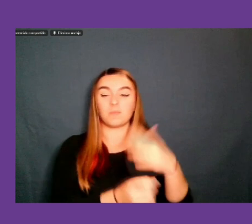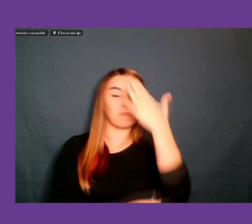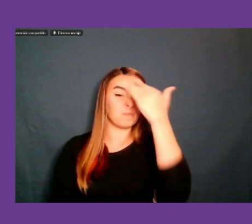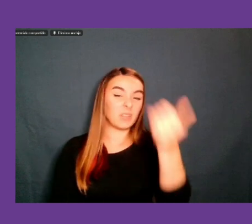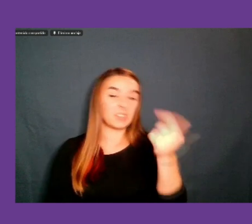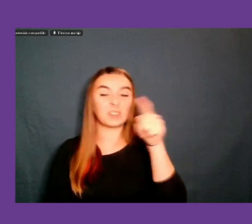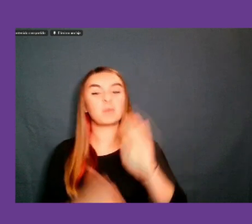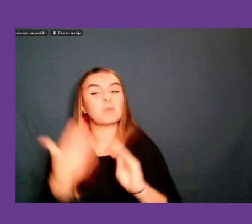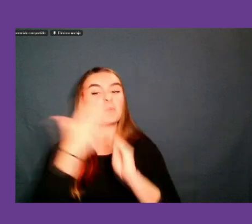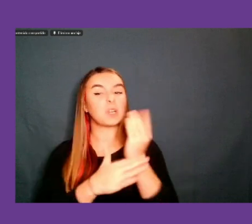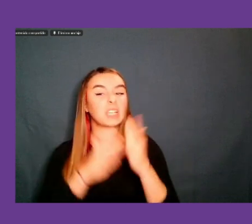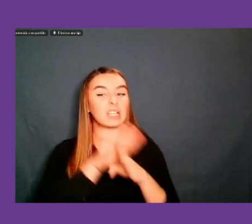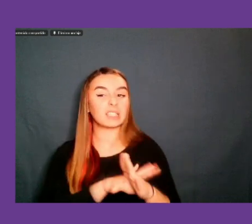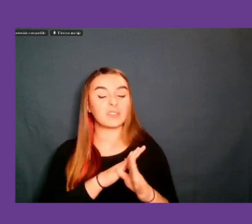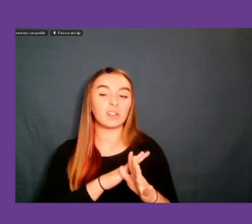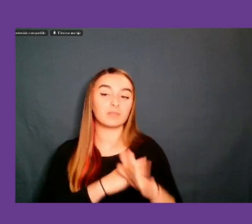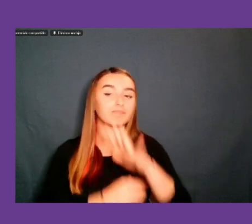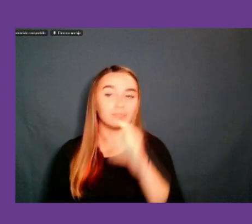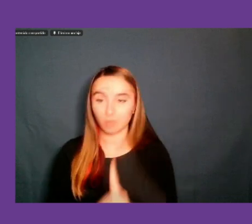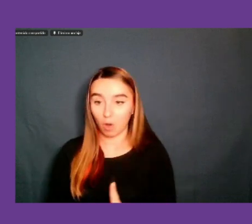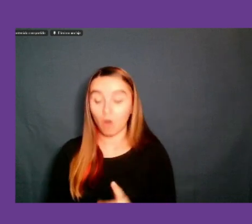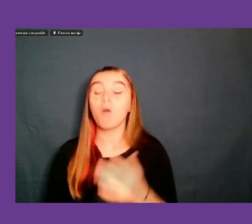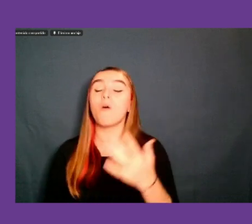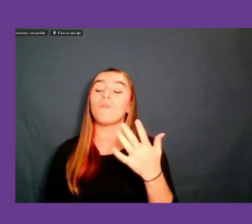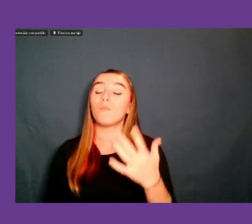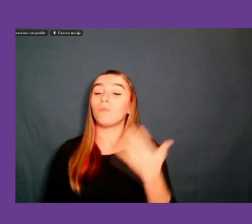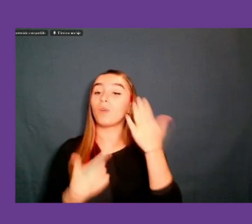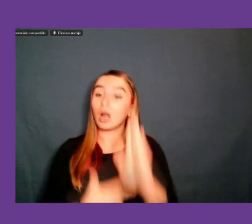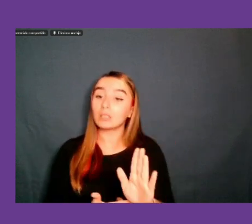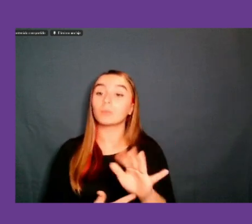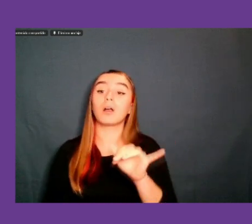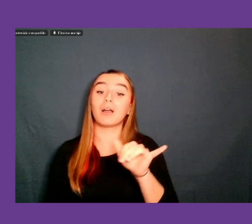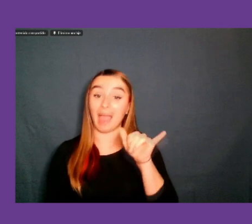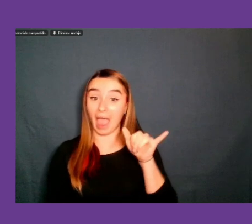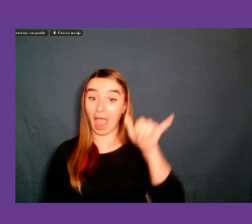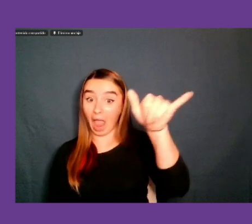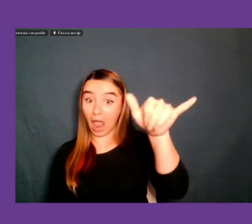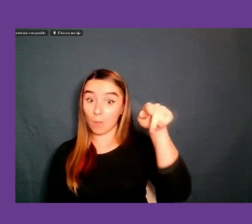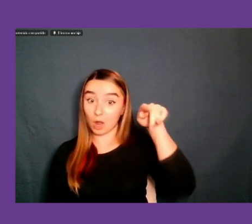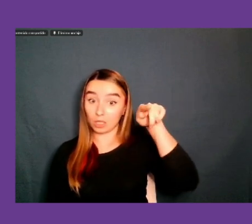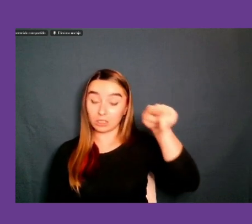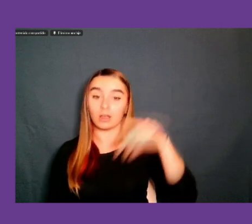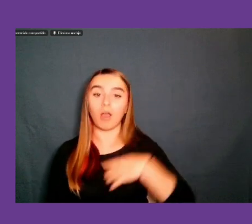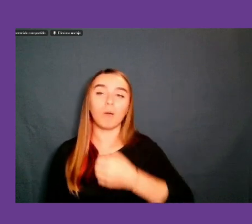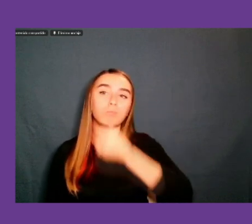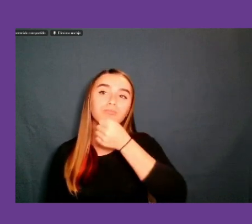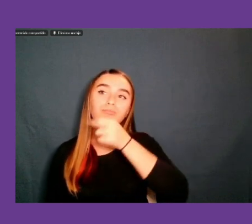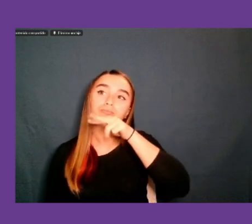accessible. Example, in airplanes where announcements are made orally without subtitles in videos.